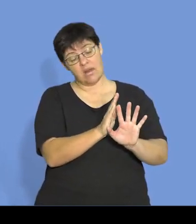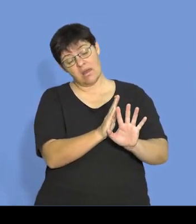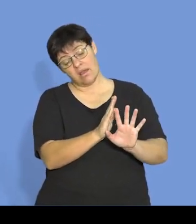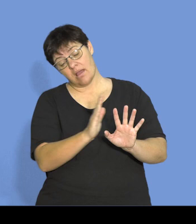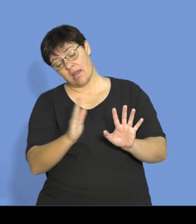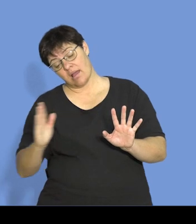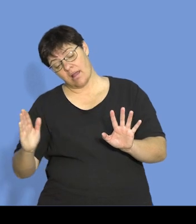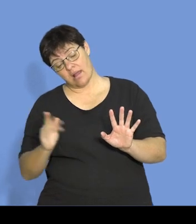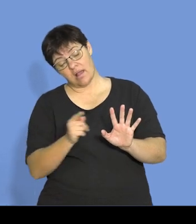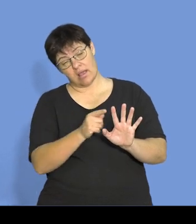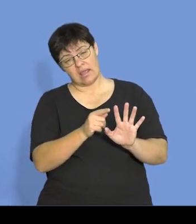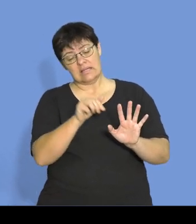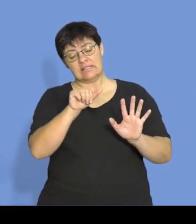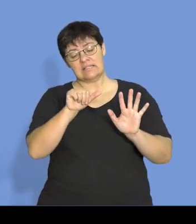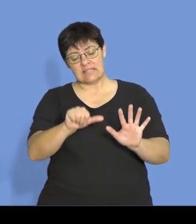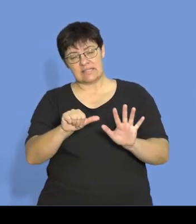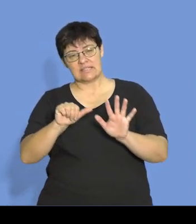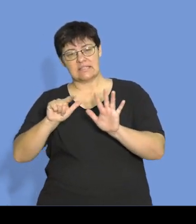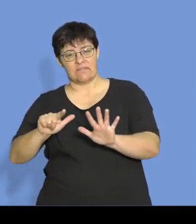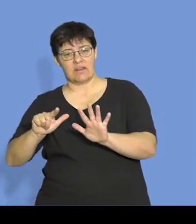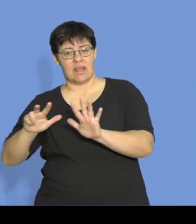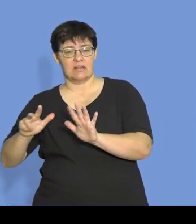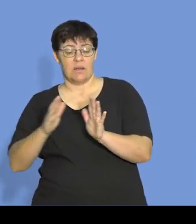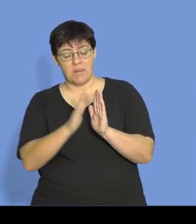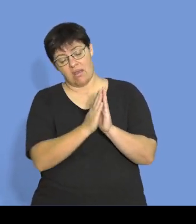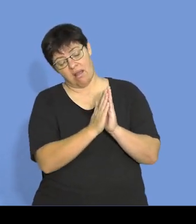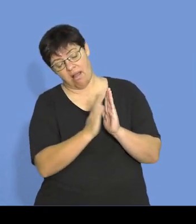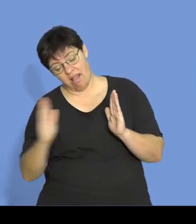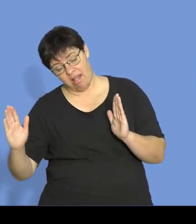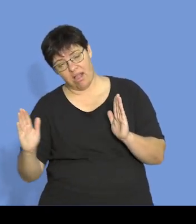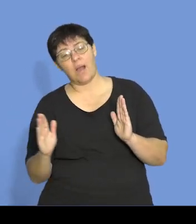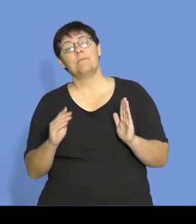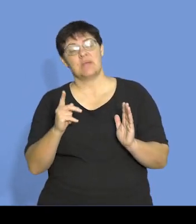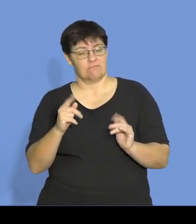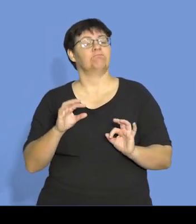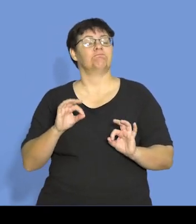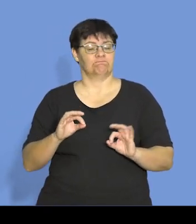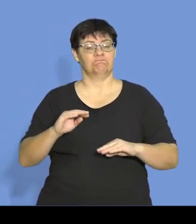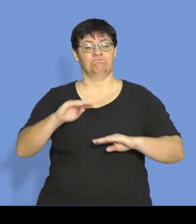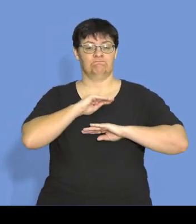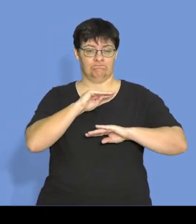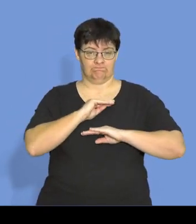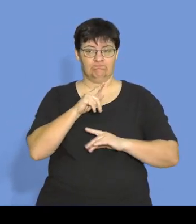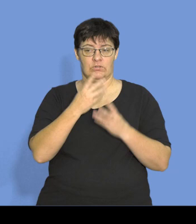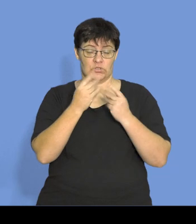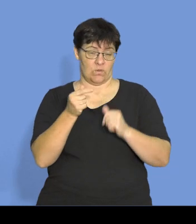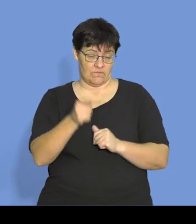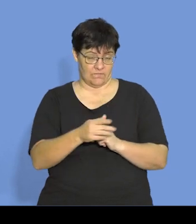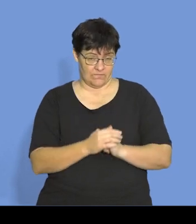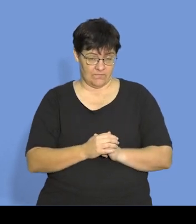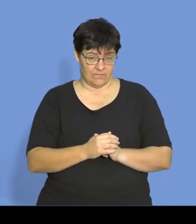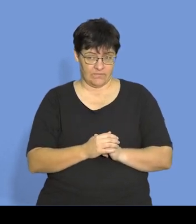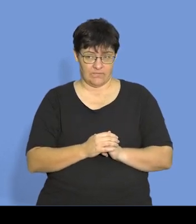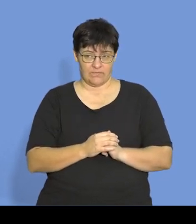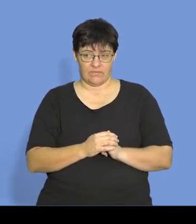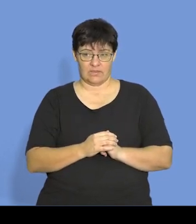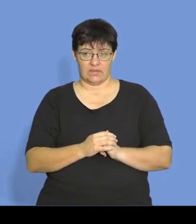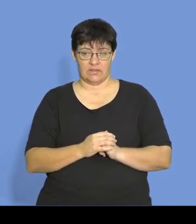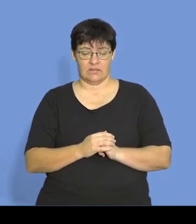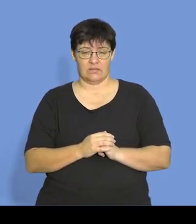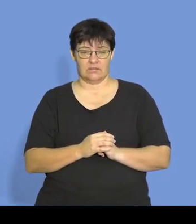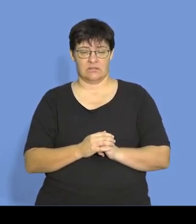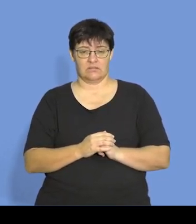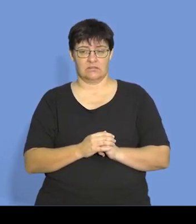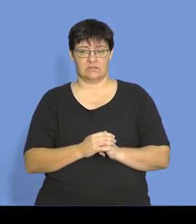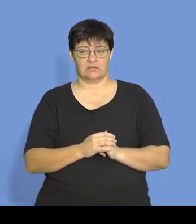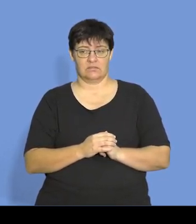is greater than this, meaning bigger than 5, will satisfy this solution that I have here. So